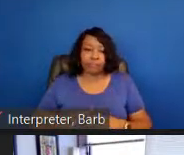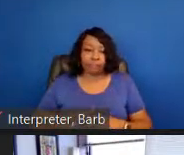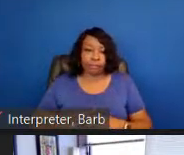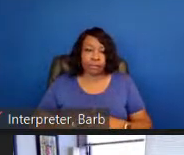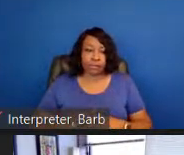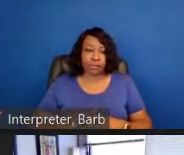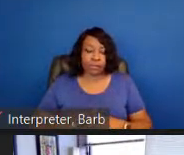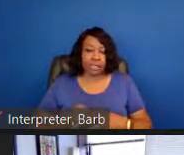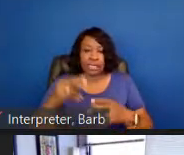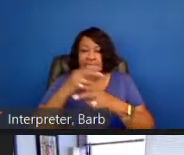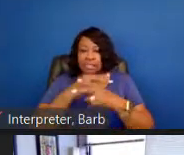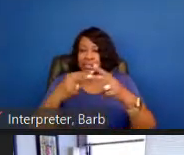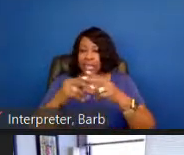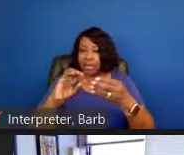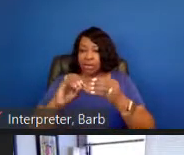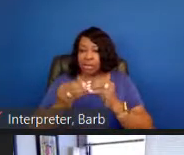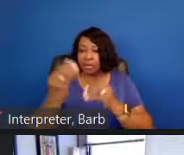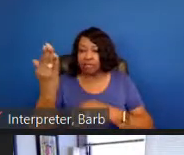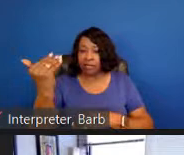Slide 15.